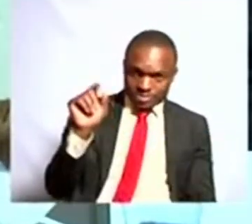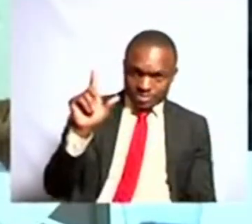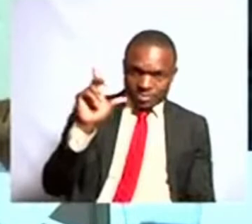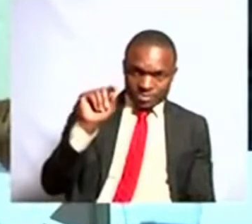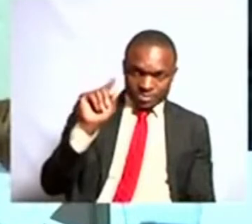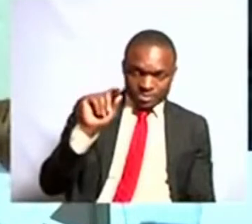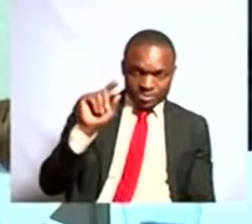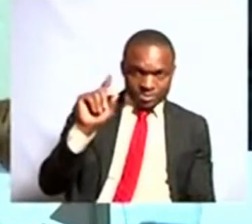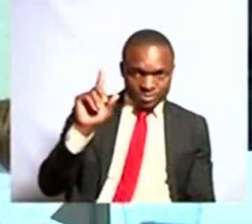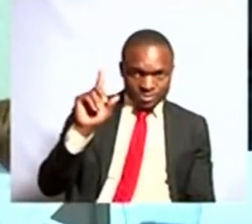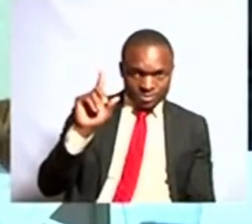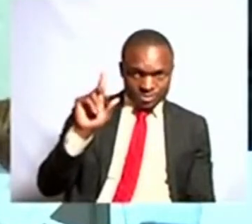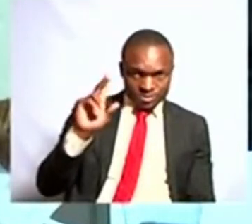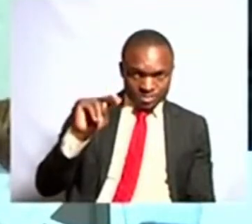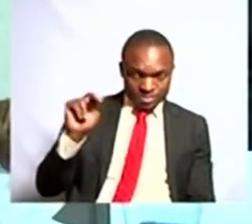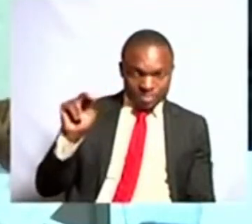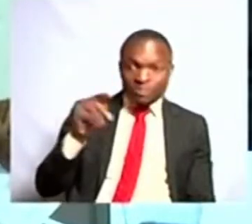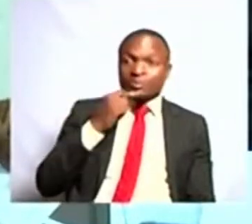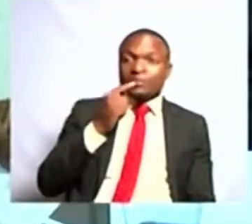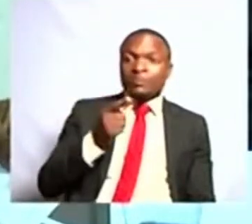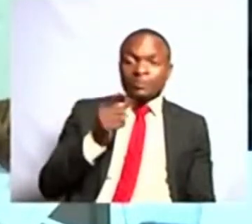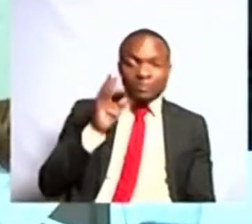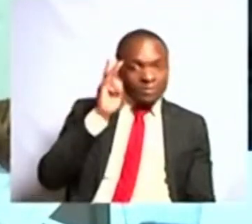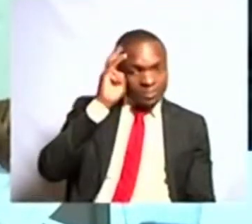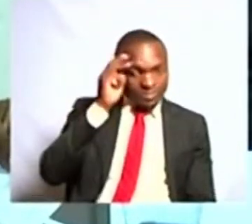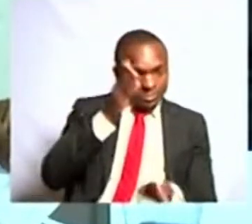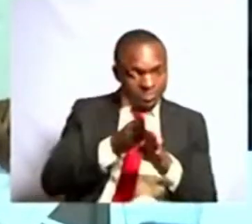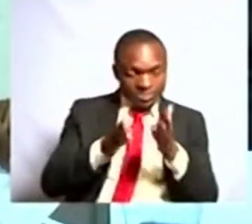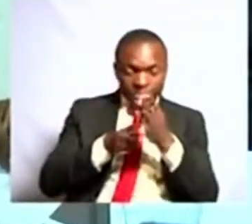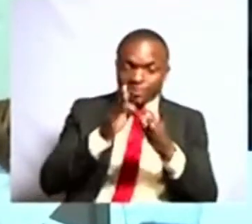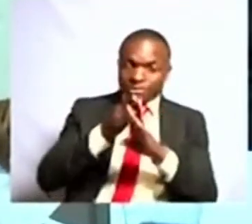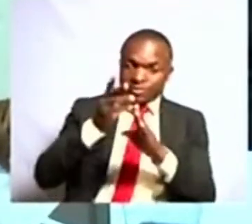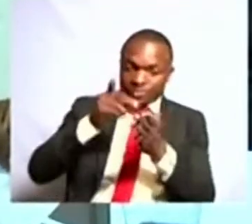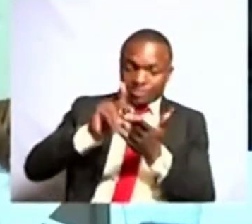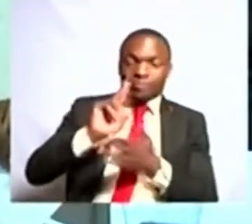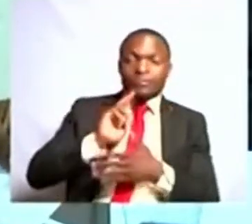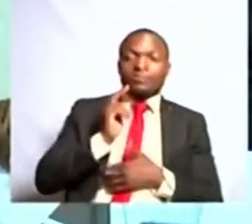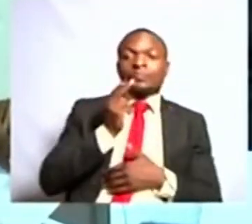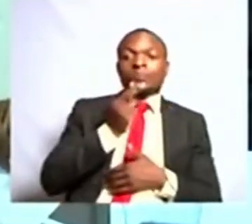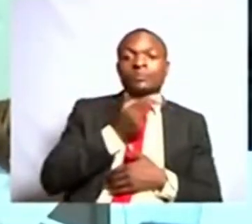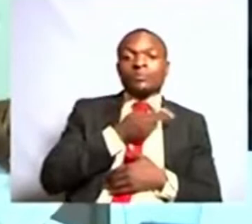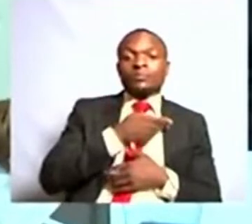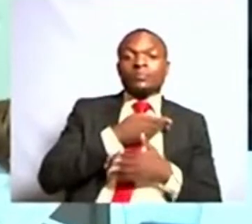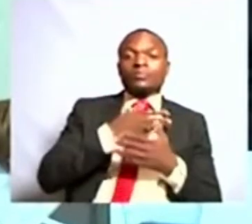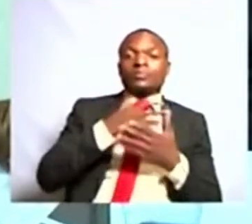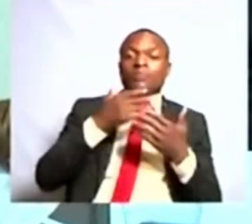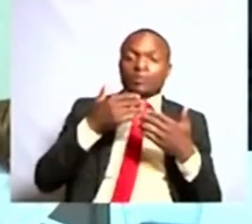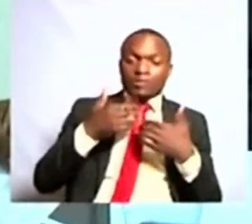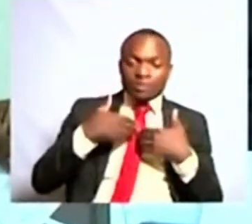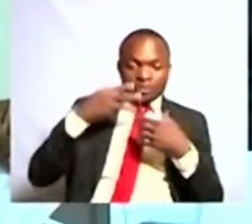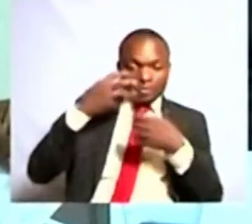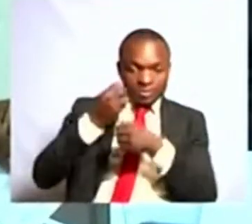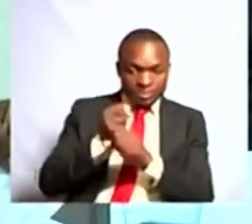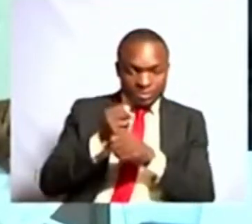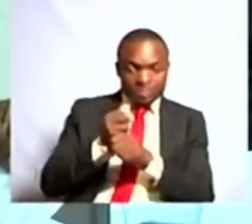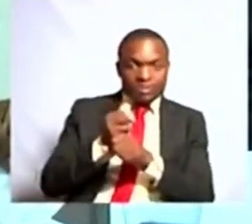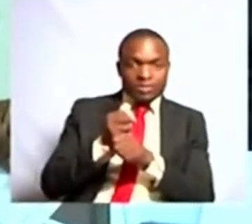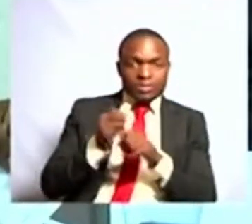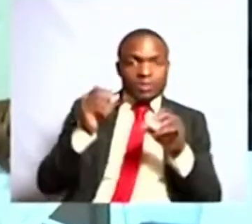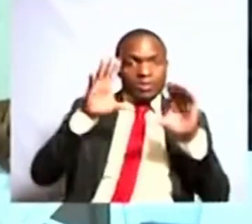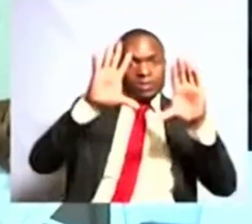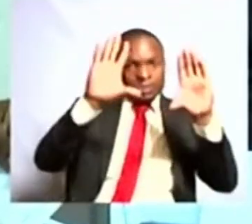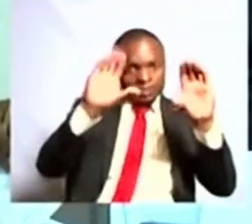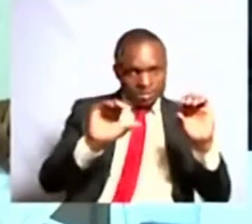11/2022, I wish to state that the Minister of Housing and Infrastructure has paid us, and we have made the bank